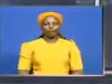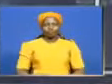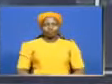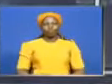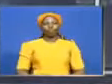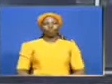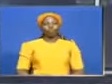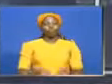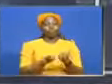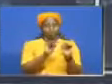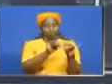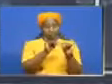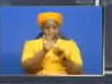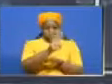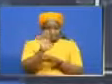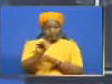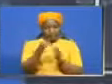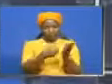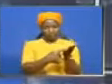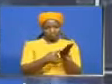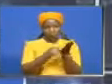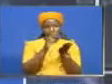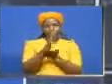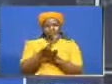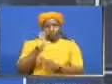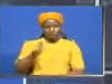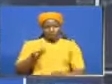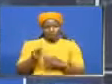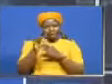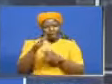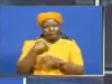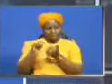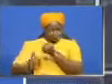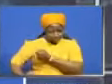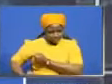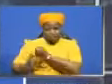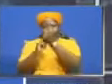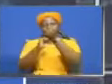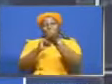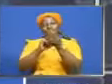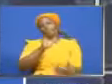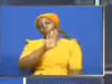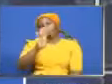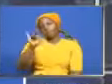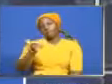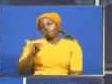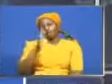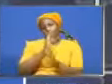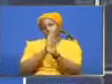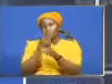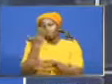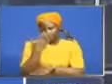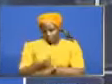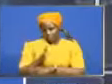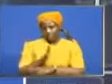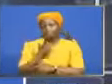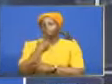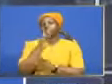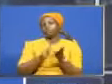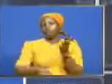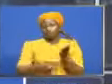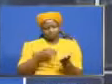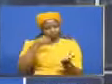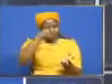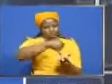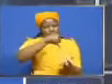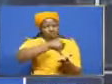And still on the BBI debate, a section of women leaders have thrown their weight behind the Building Bridges Initiative report, citing